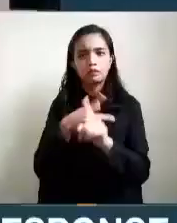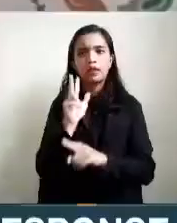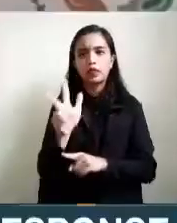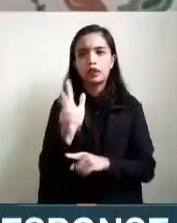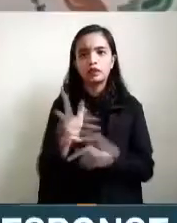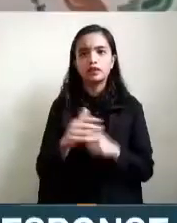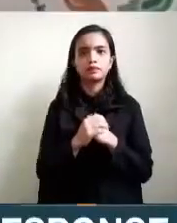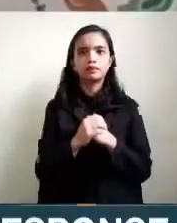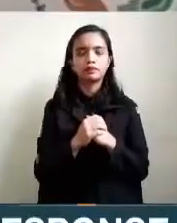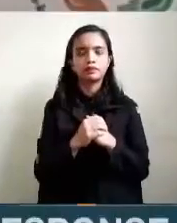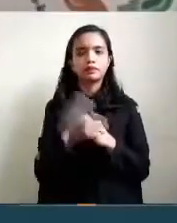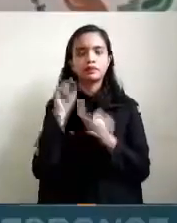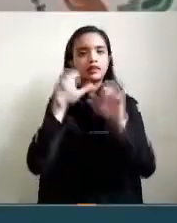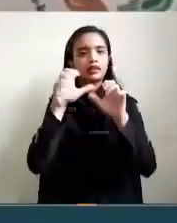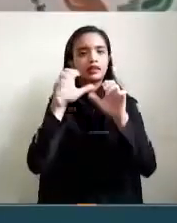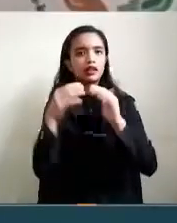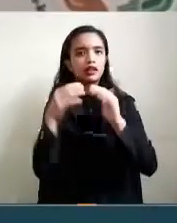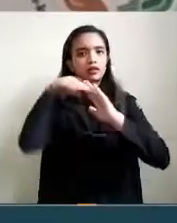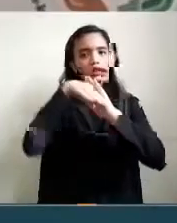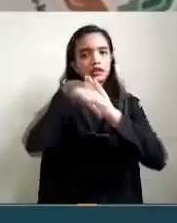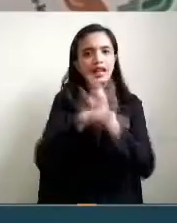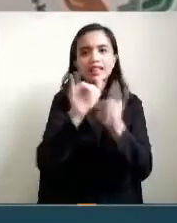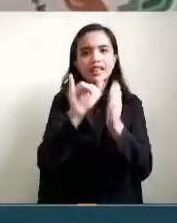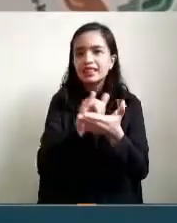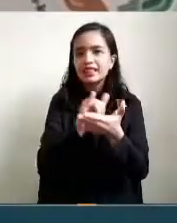Yung sa flattening of the curve, that's one